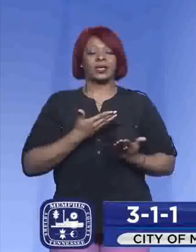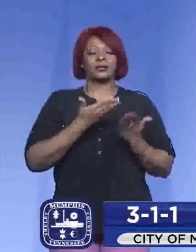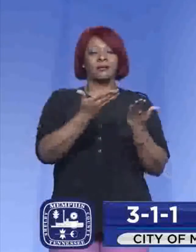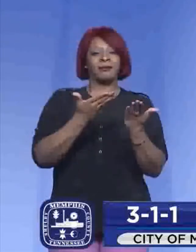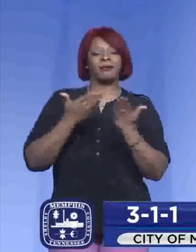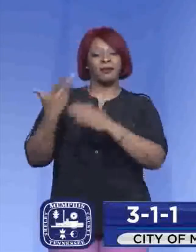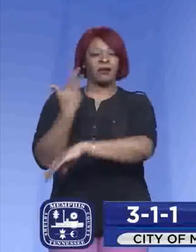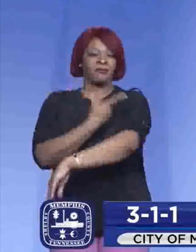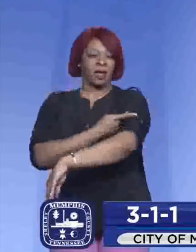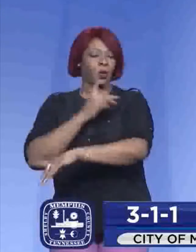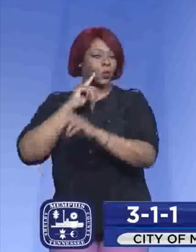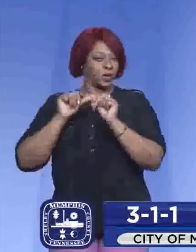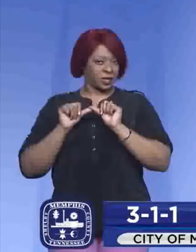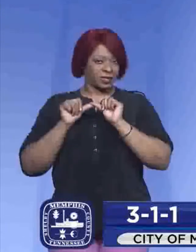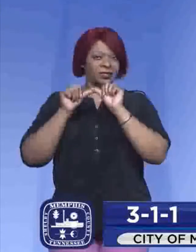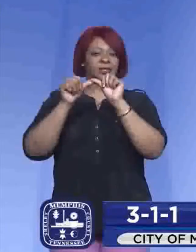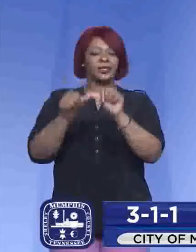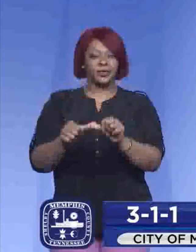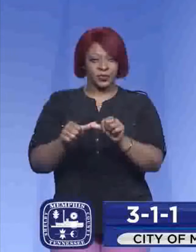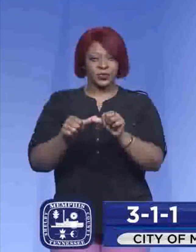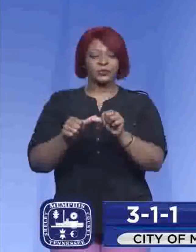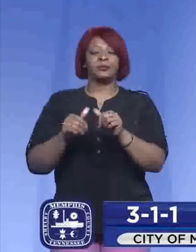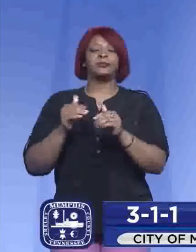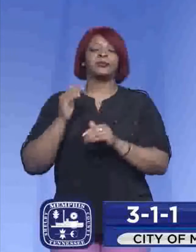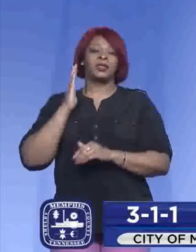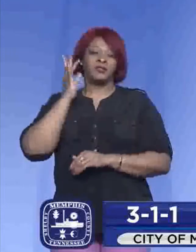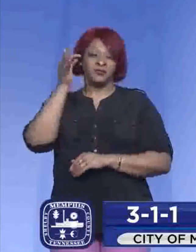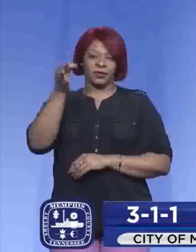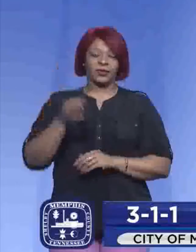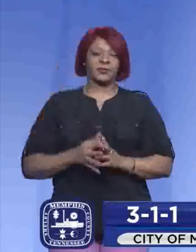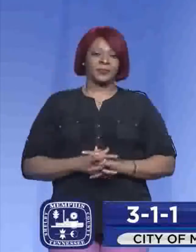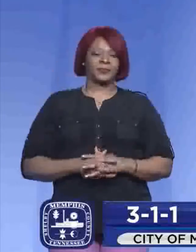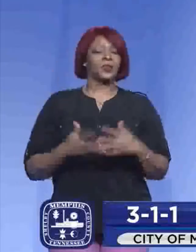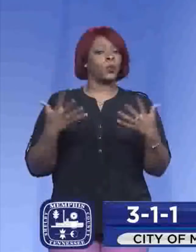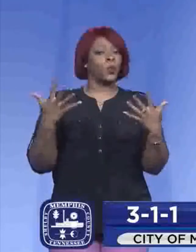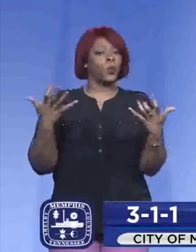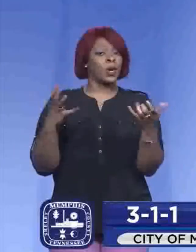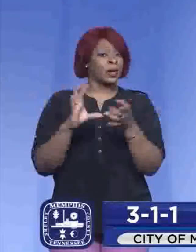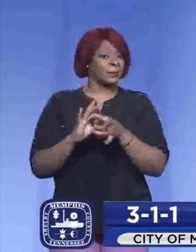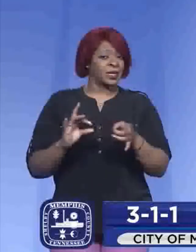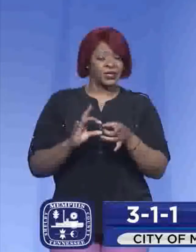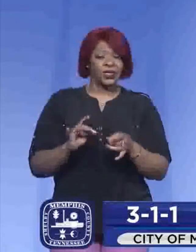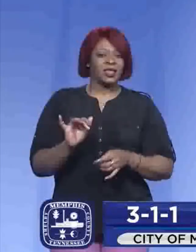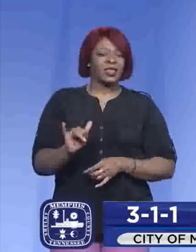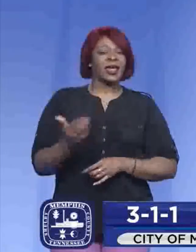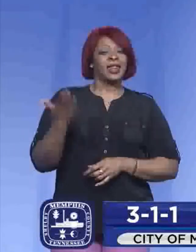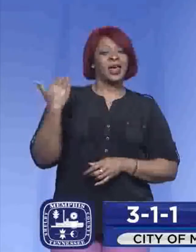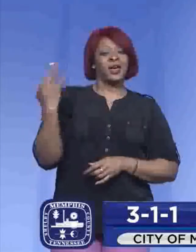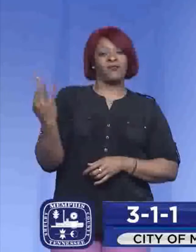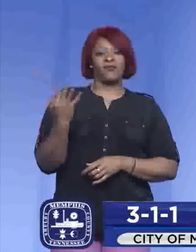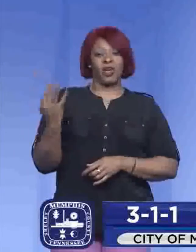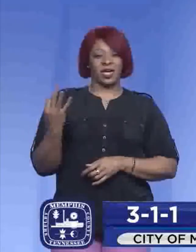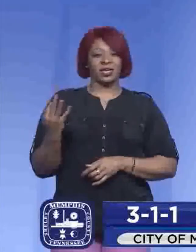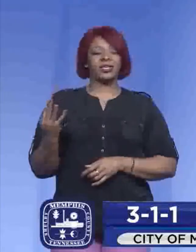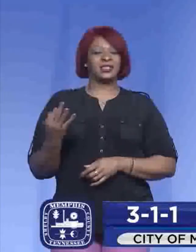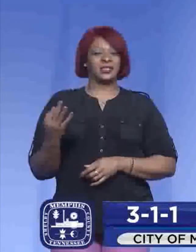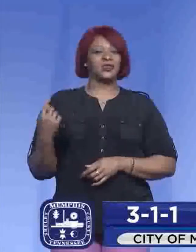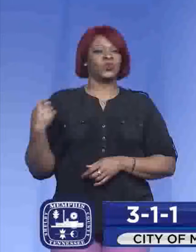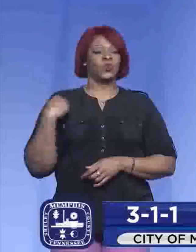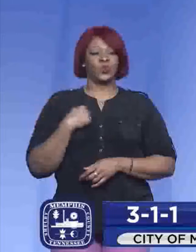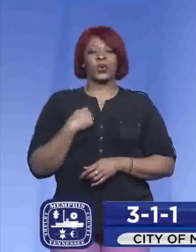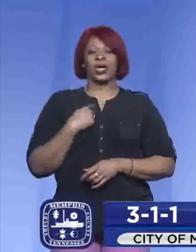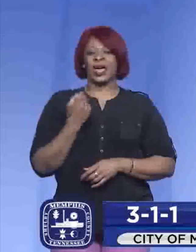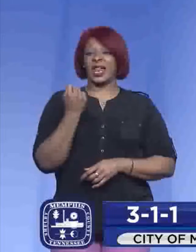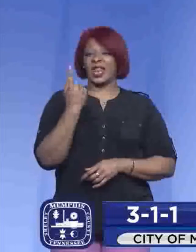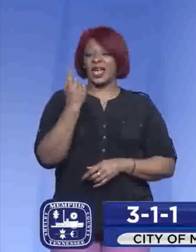vaccine, and that will continue into the future. I do want to say that On Friday of last week, we sourced up to